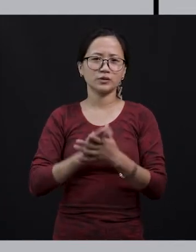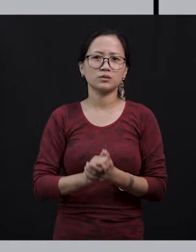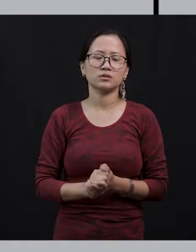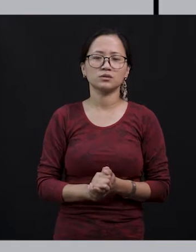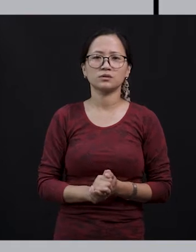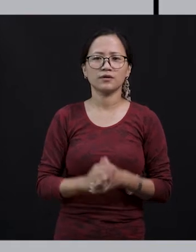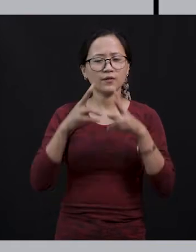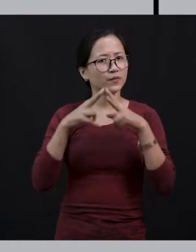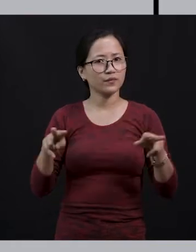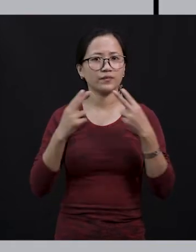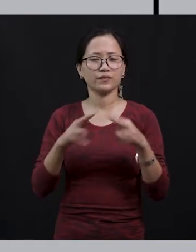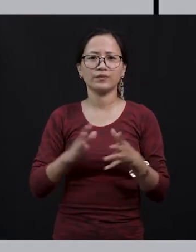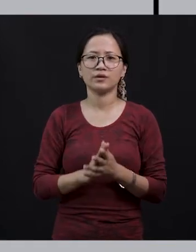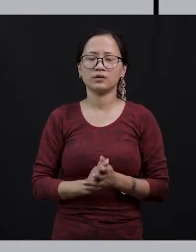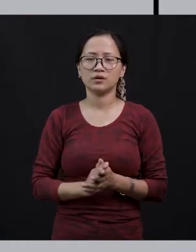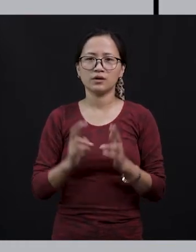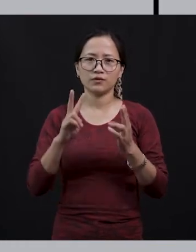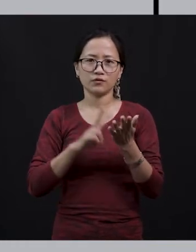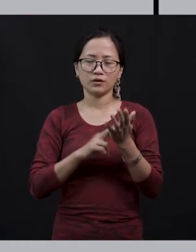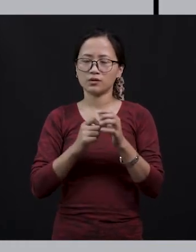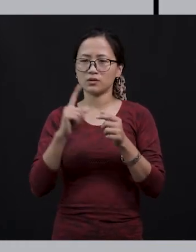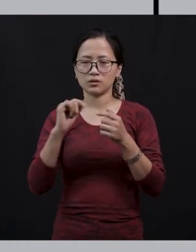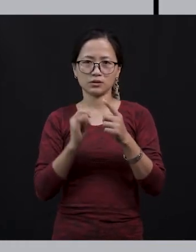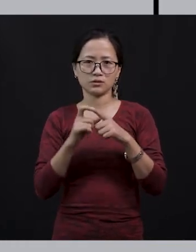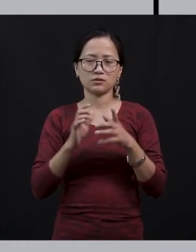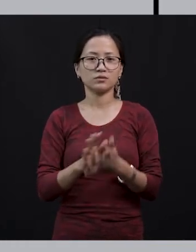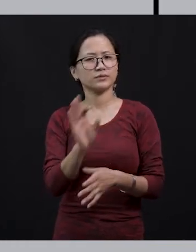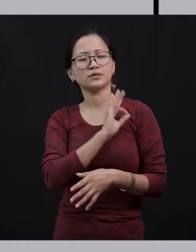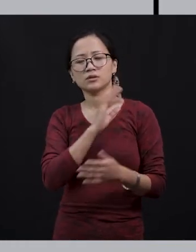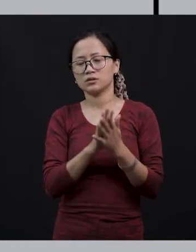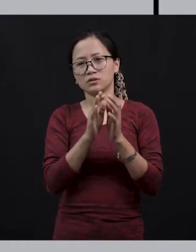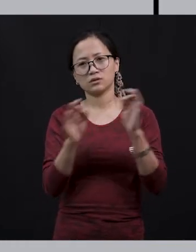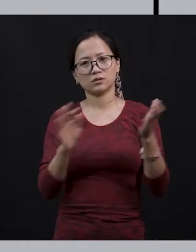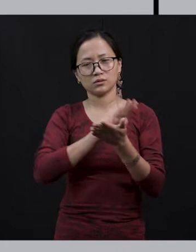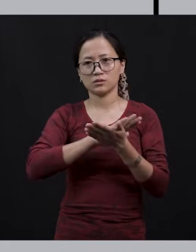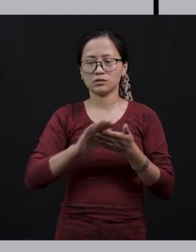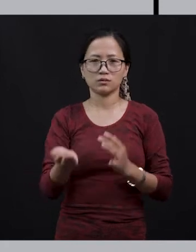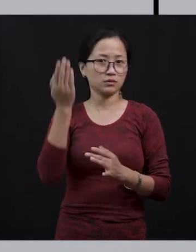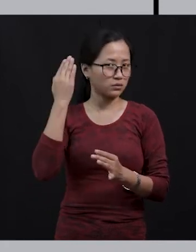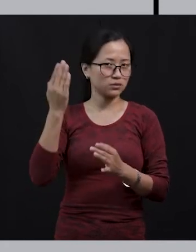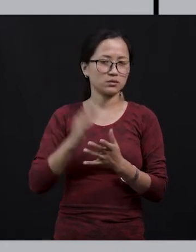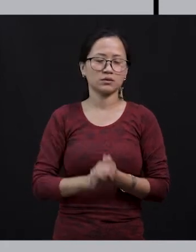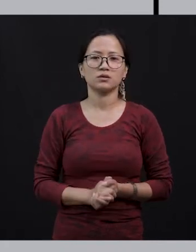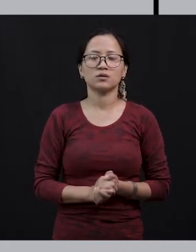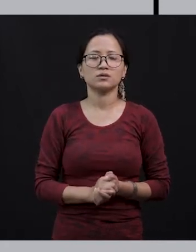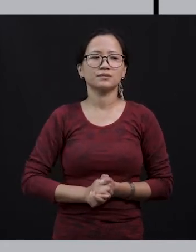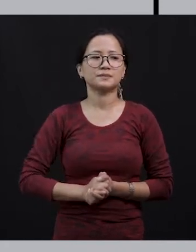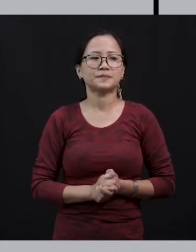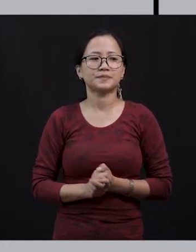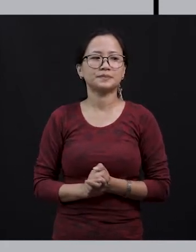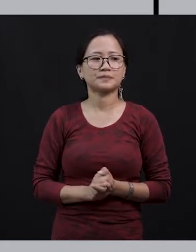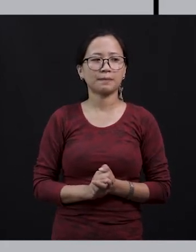is a very, very valid and very interesting part of historical sources. So these were called court